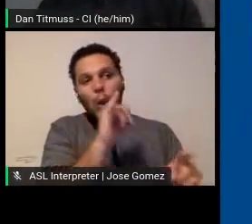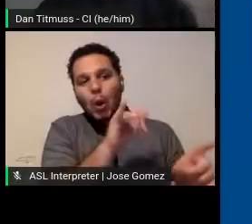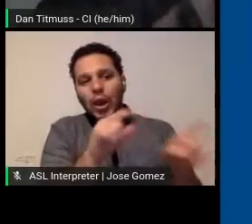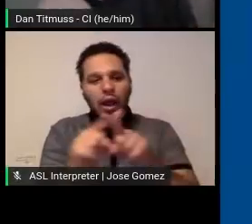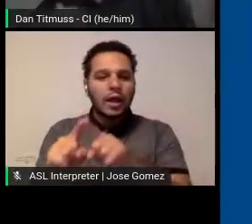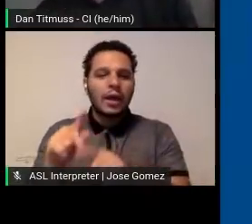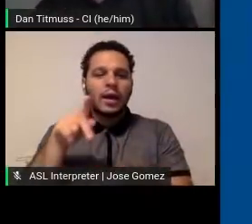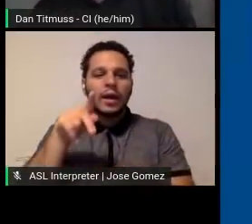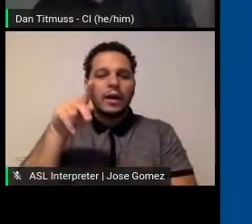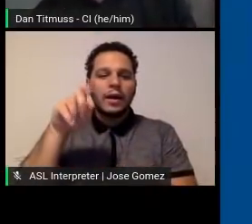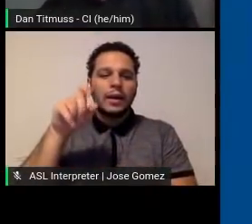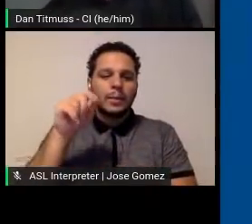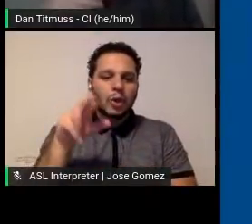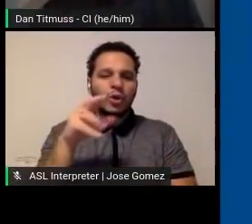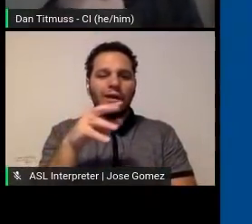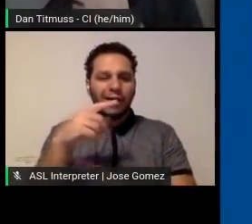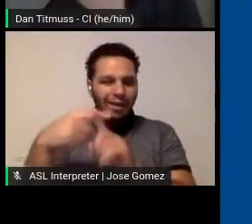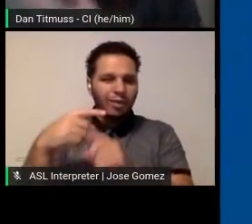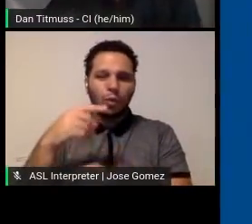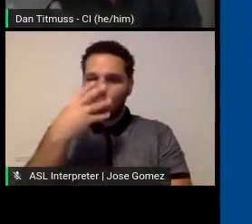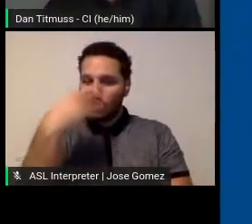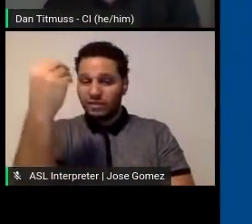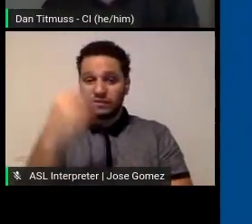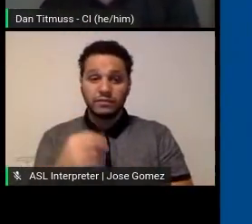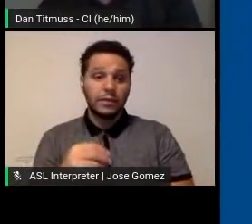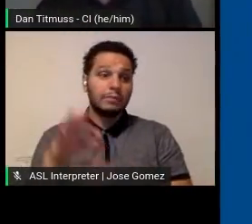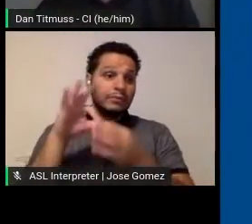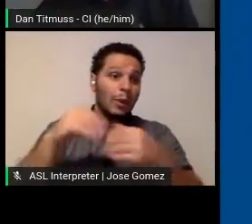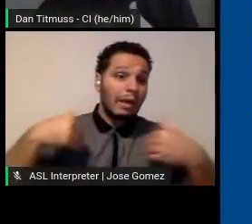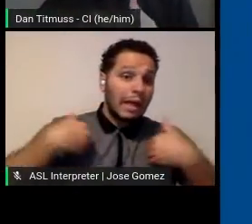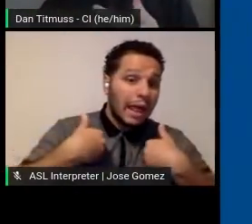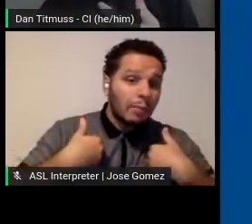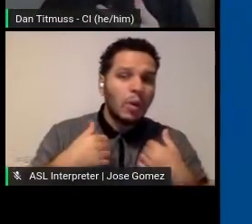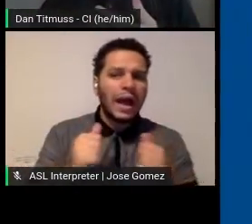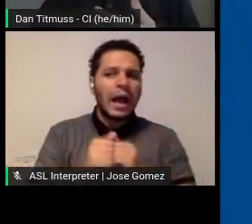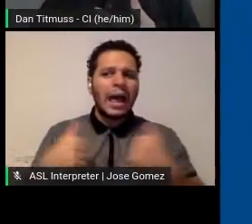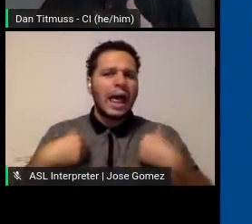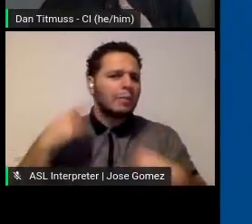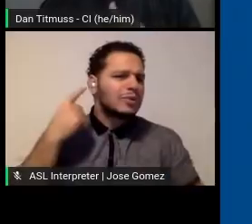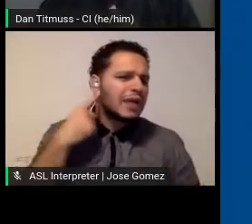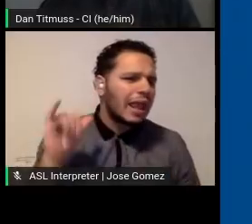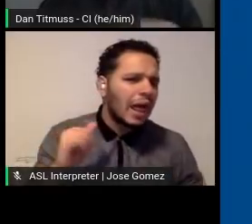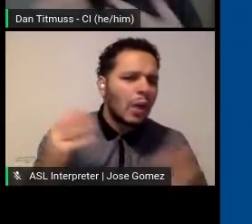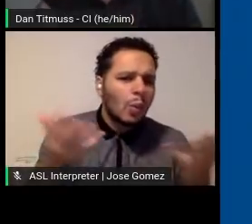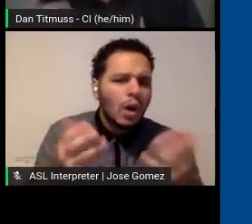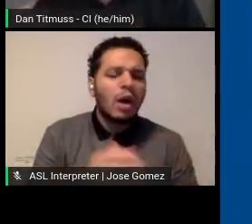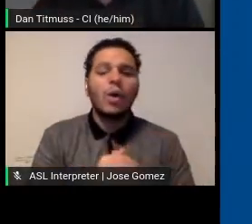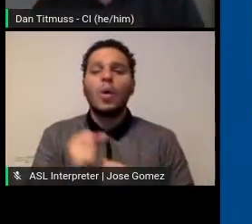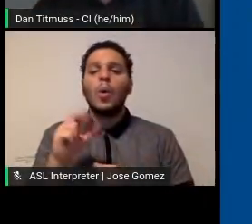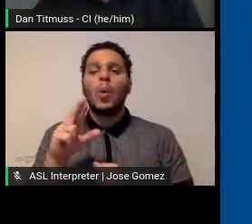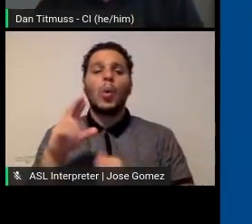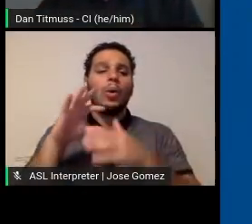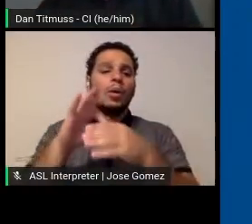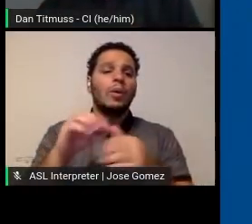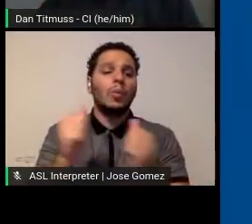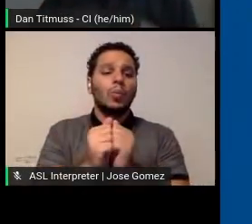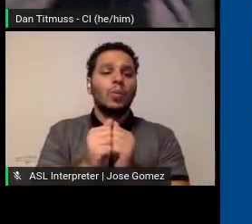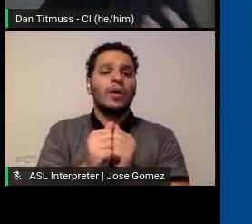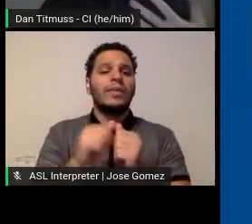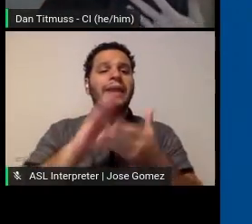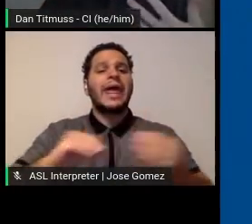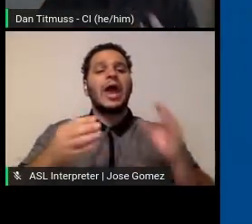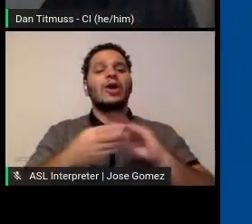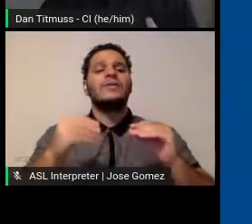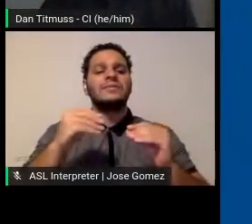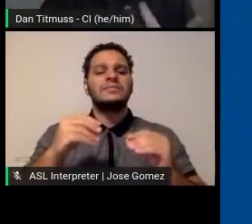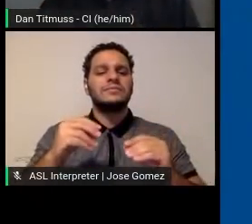of classical music pieces that are based on like animals and how they sound, or are based on like a narrative story. You can see